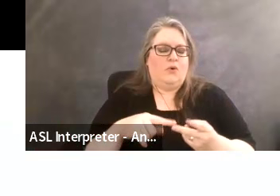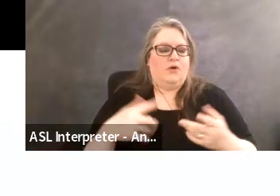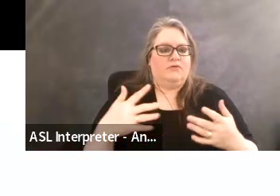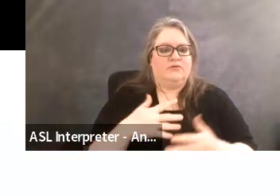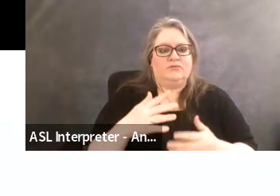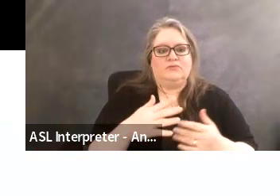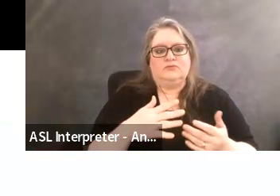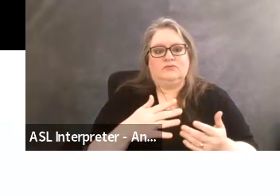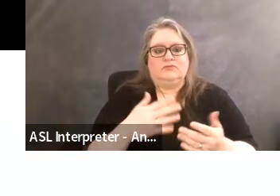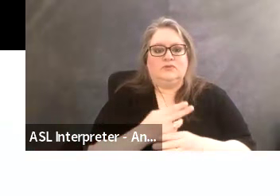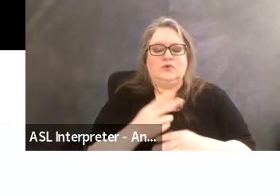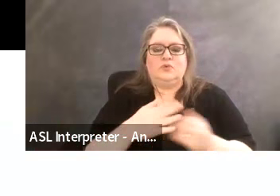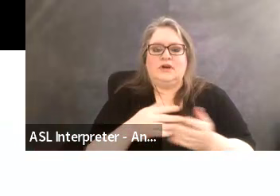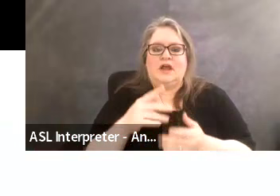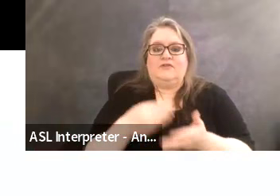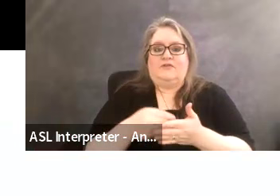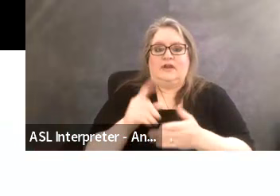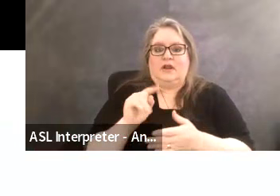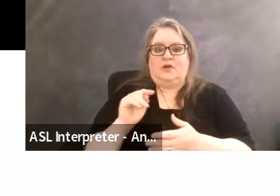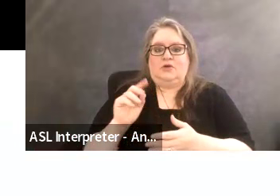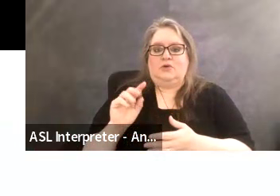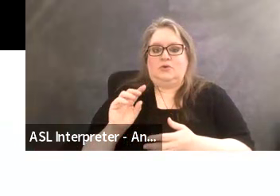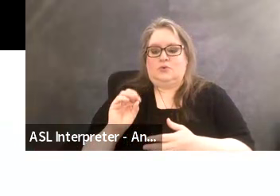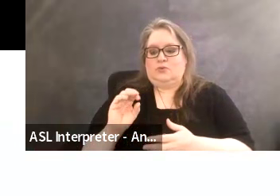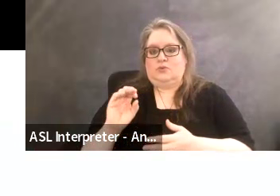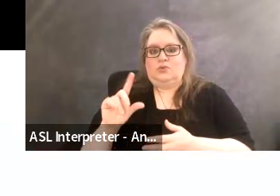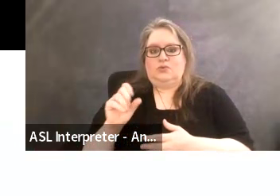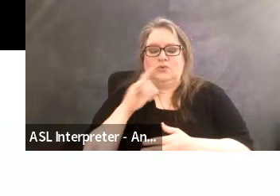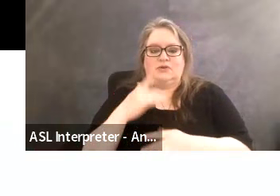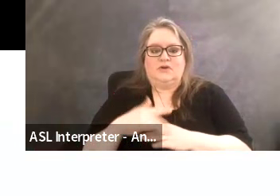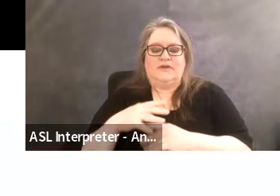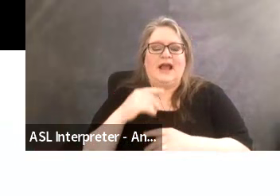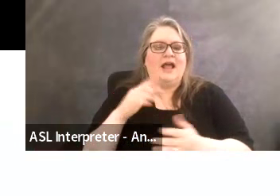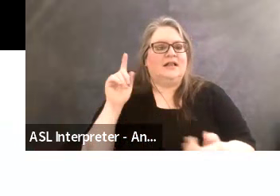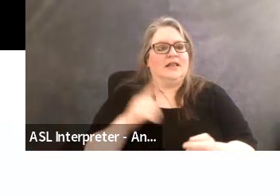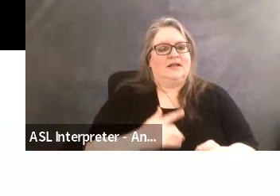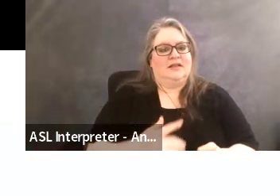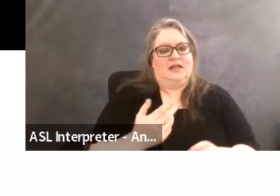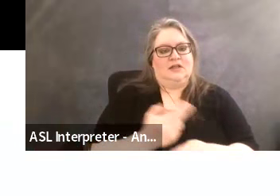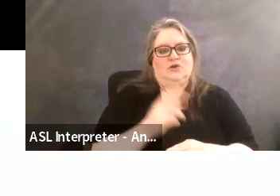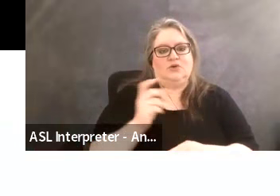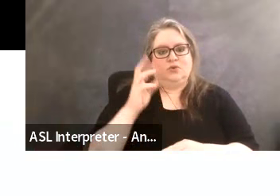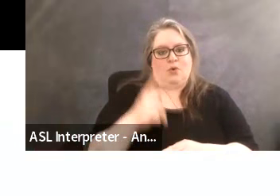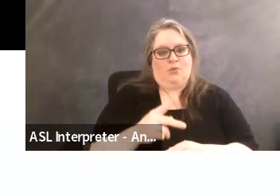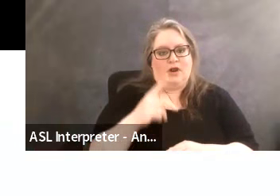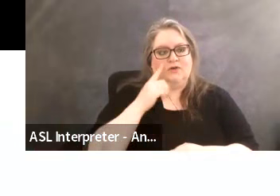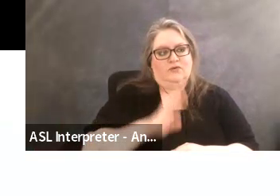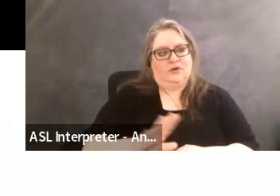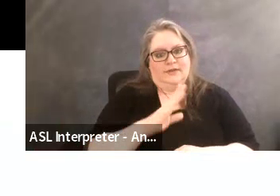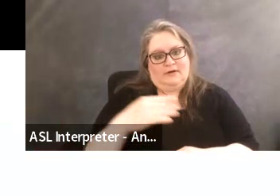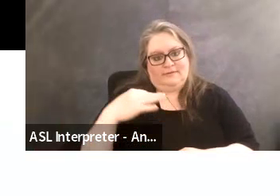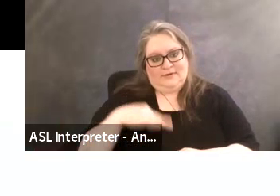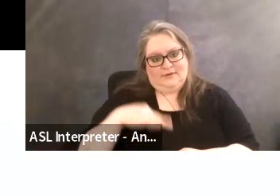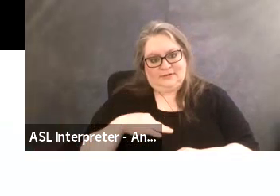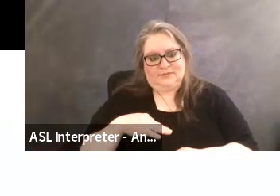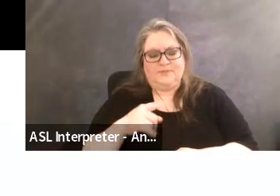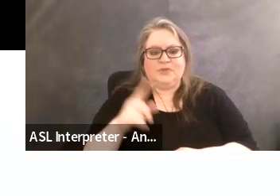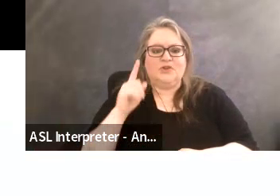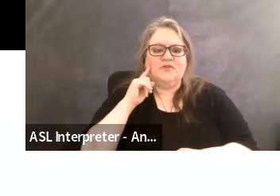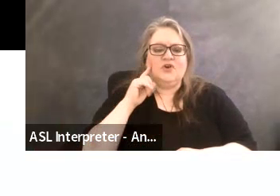available to them. And they're certainly less likely to use corporations to their advantage. You heard